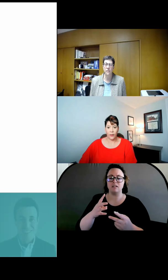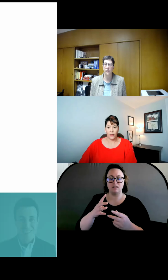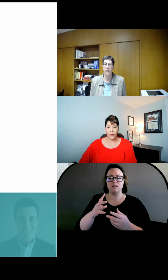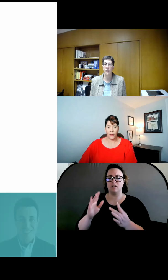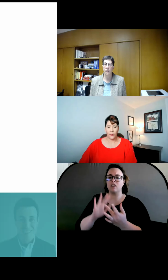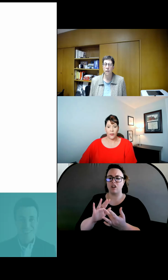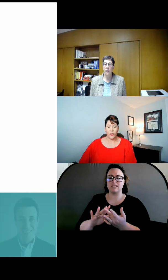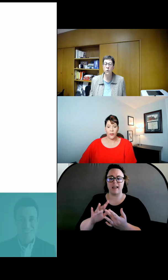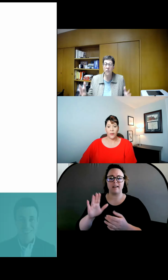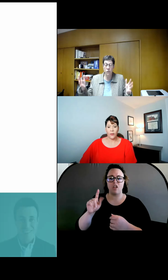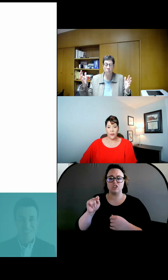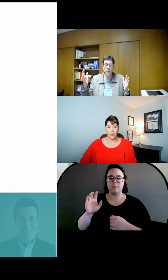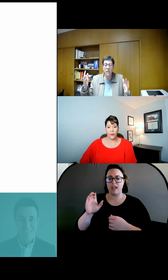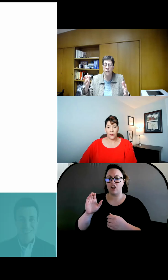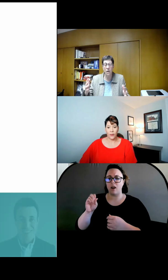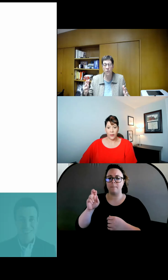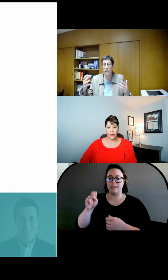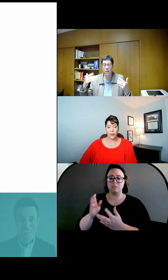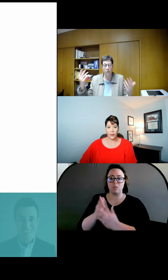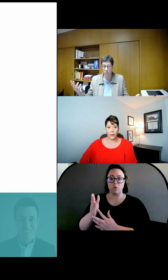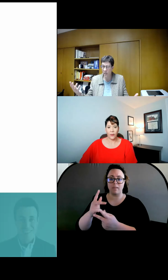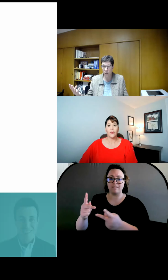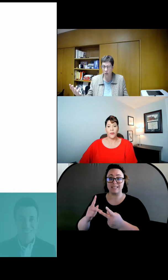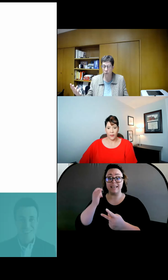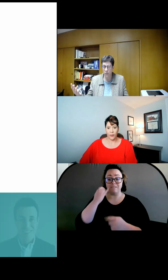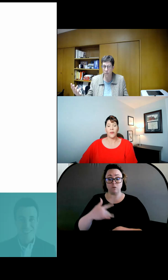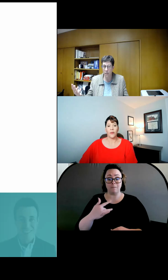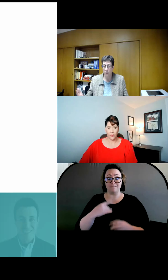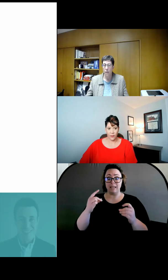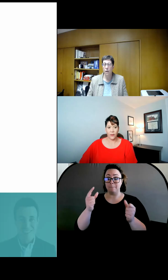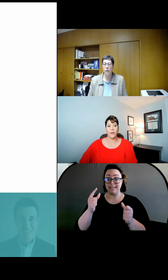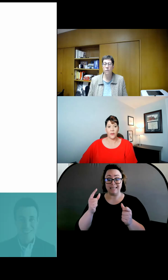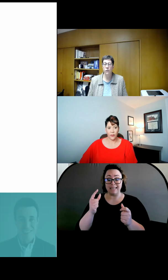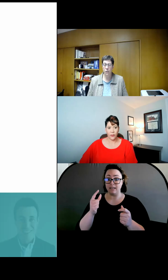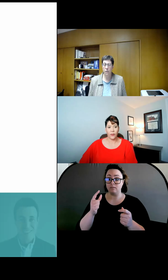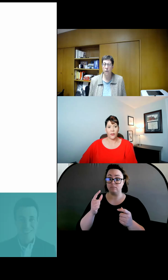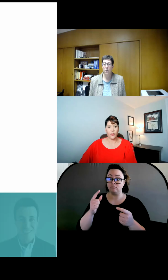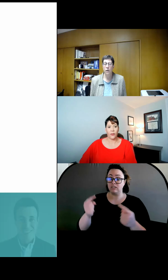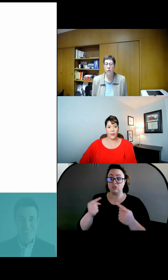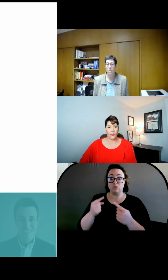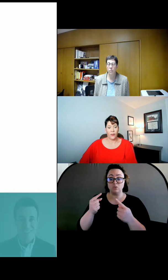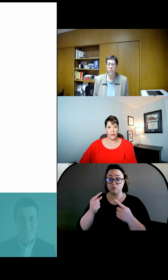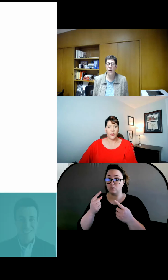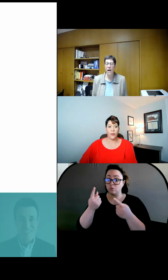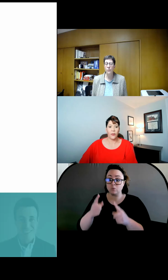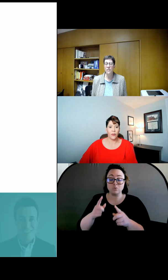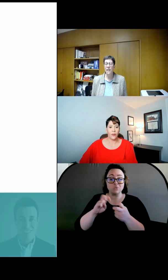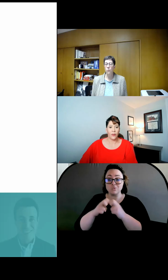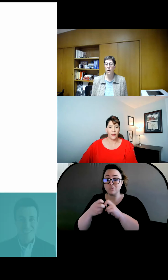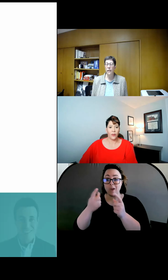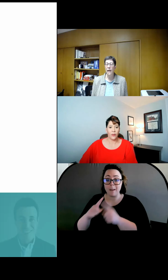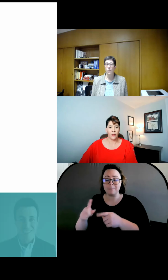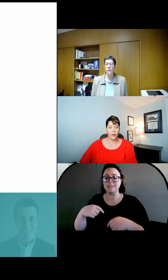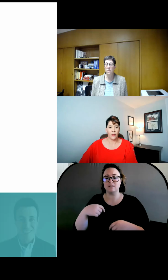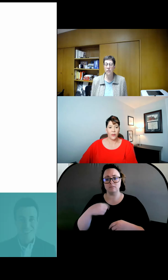that facility. If you think there's immediate jeopardy, get law enforcement for sure. I would say